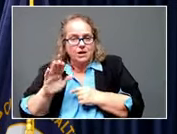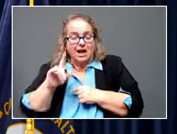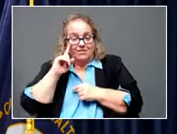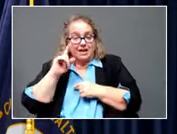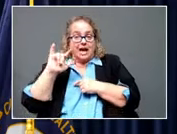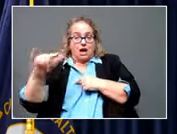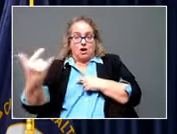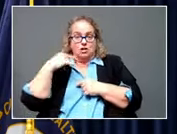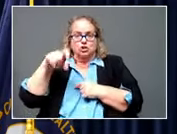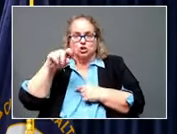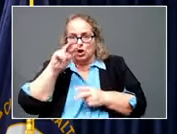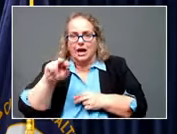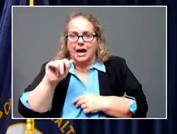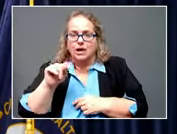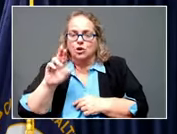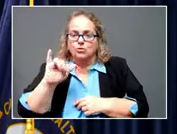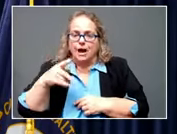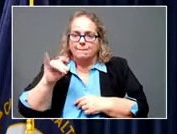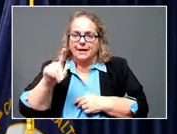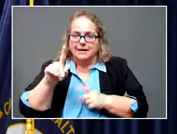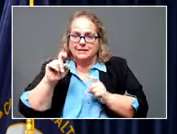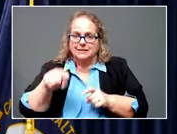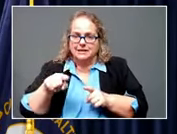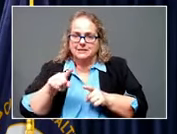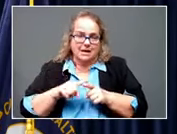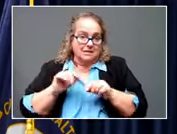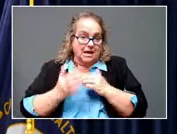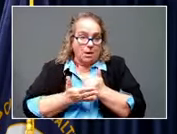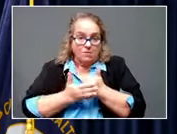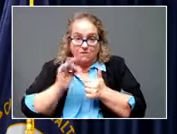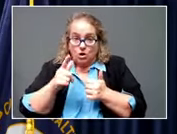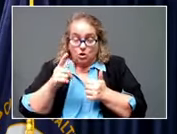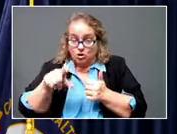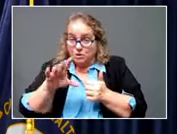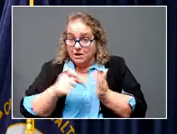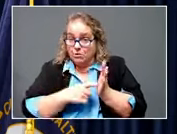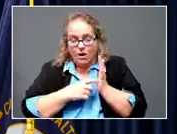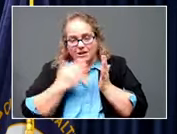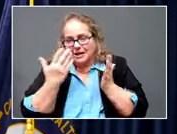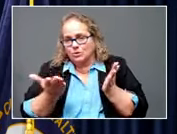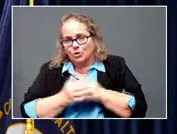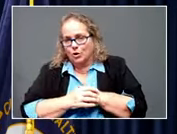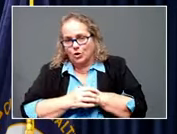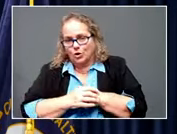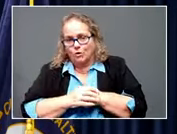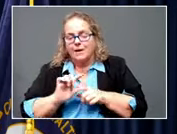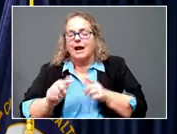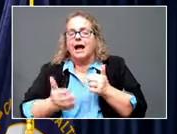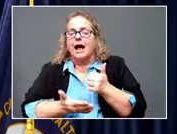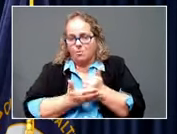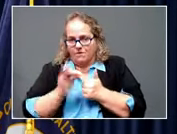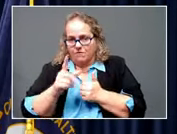tests as potentially helpful. I don't know if they should be required, but they would be potentially helpful. But I don't know from the